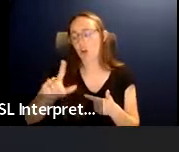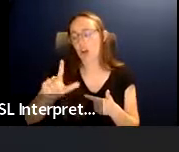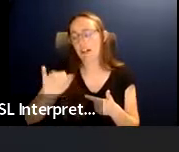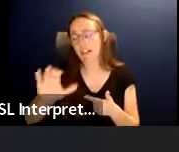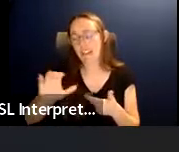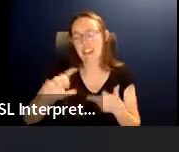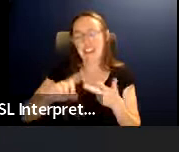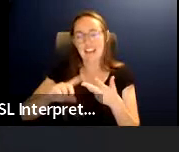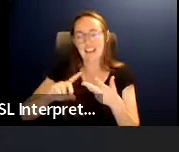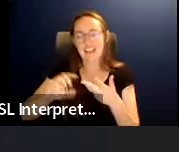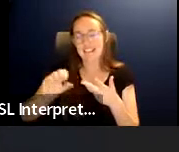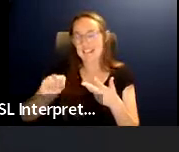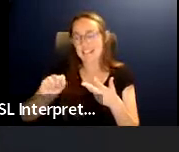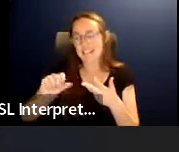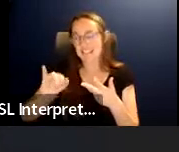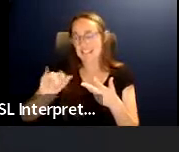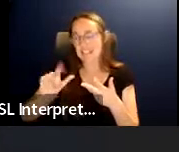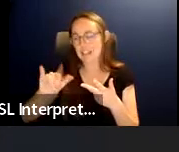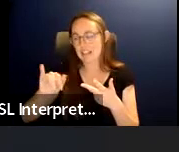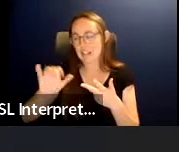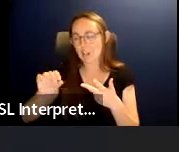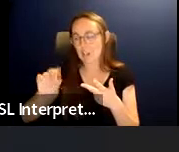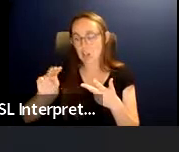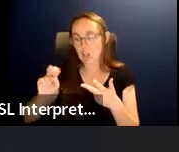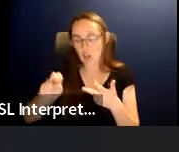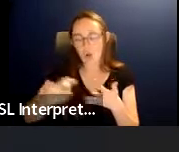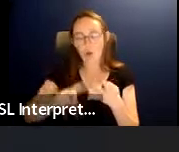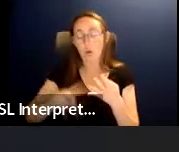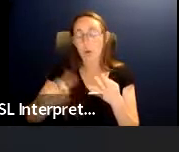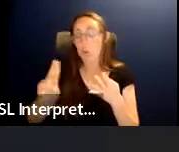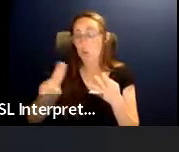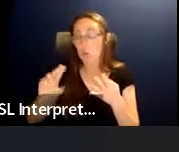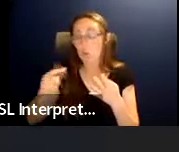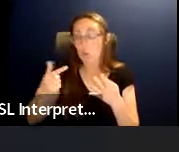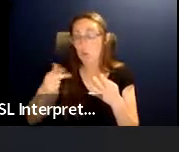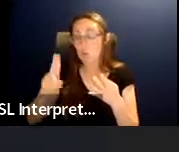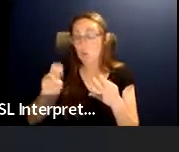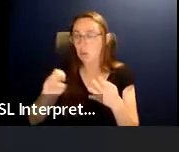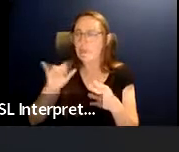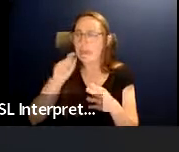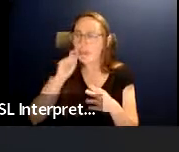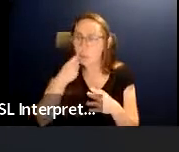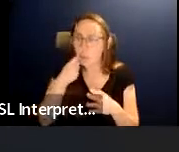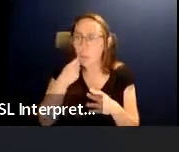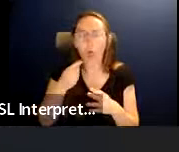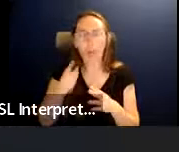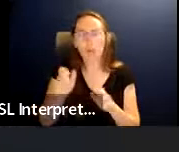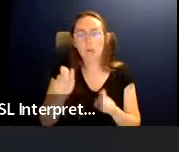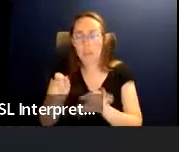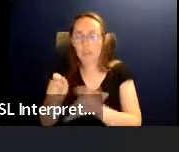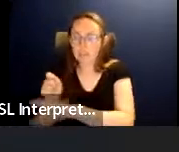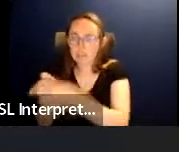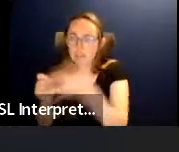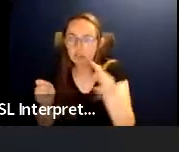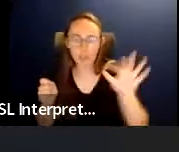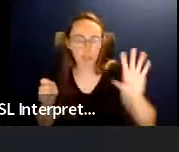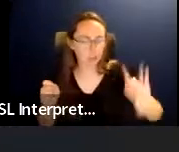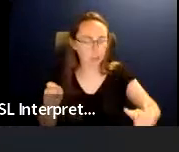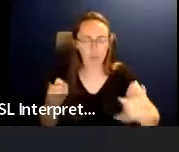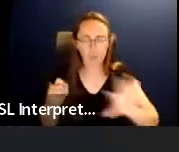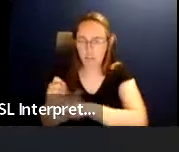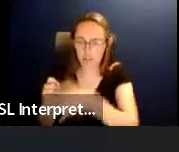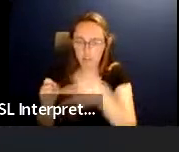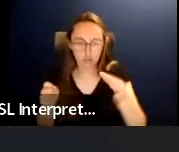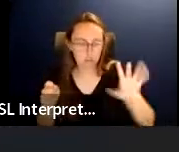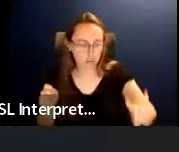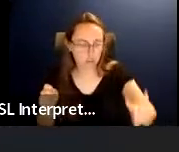to the surface, that's really cool when you're doing quick repositioning. That's when you want a removable tape. But when you're working